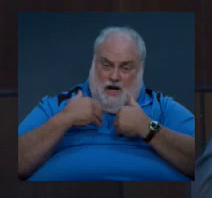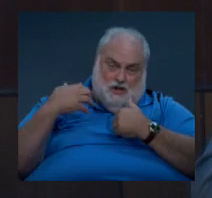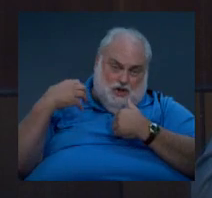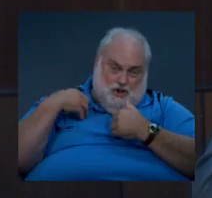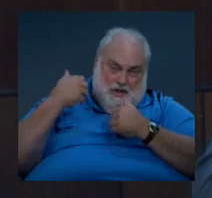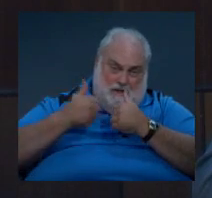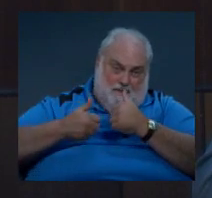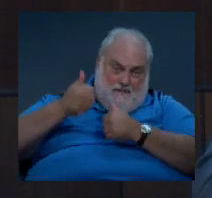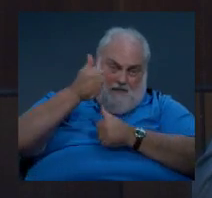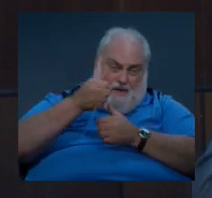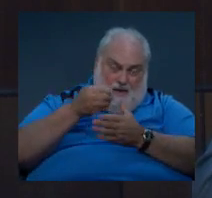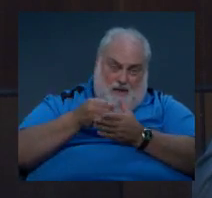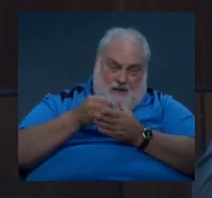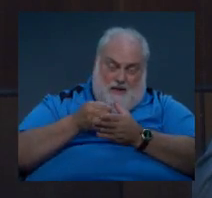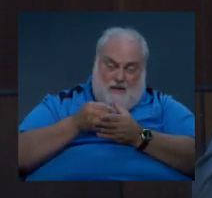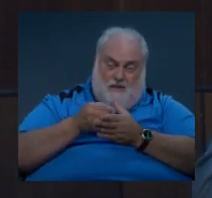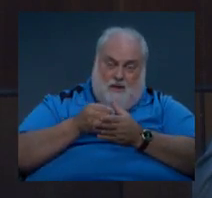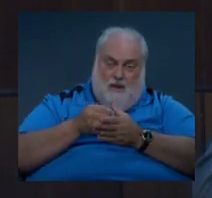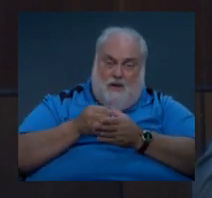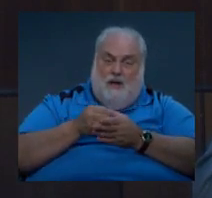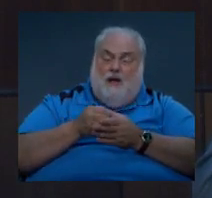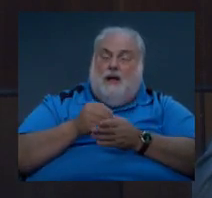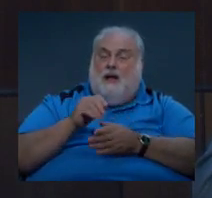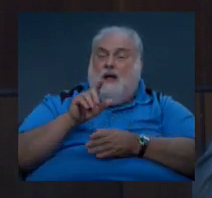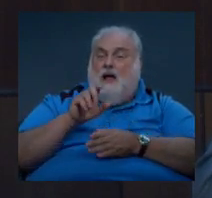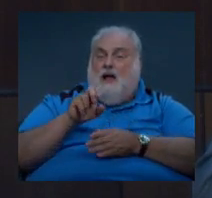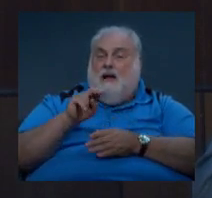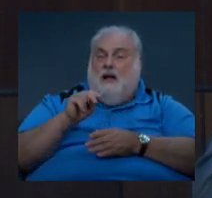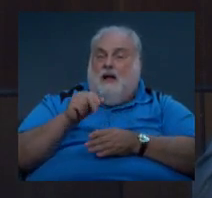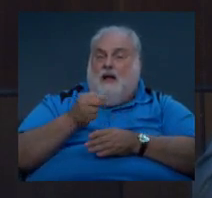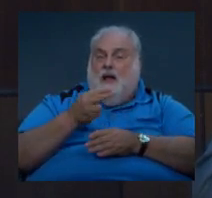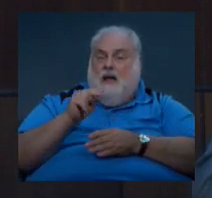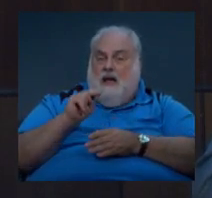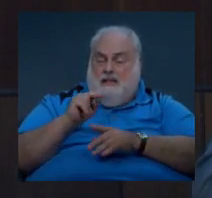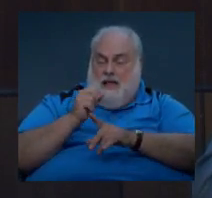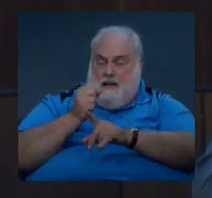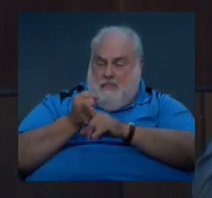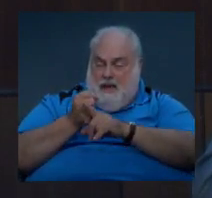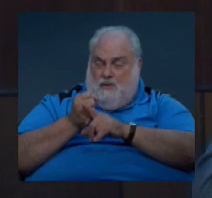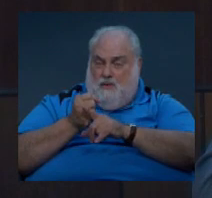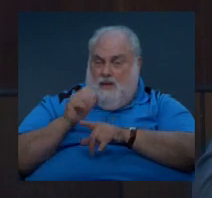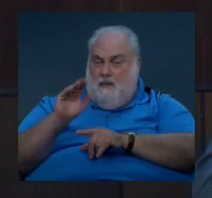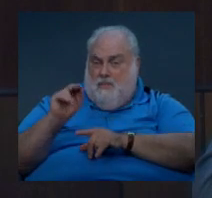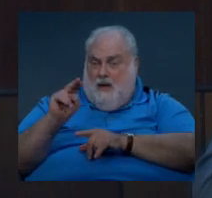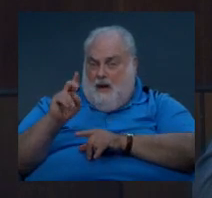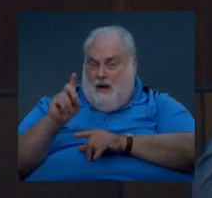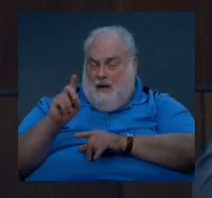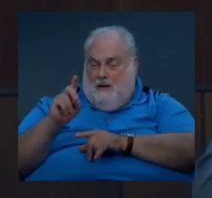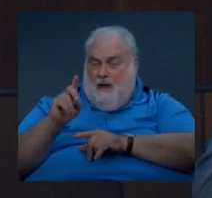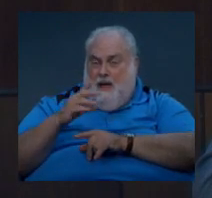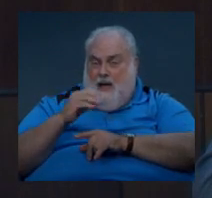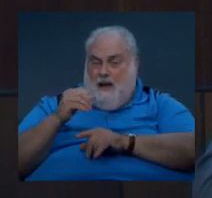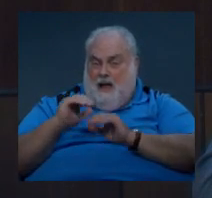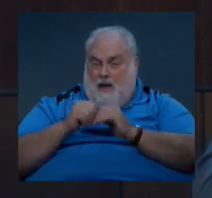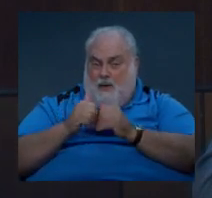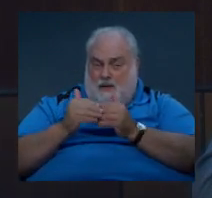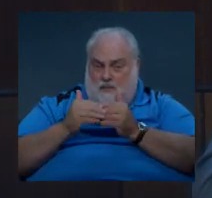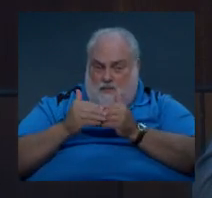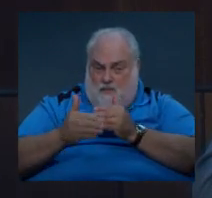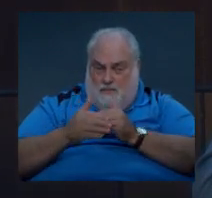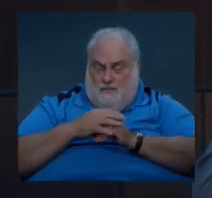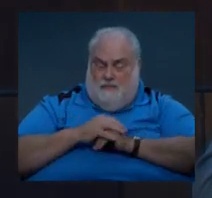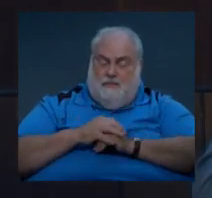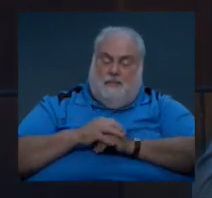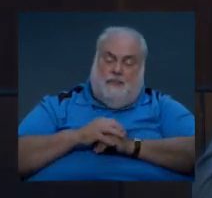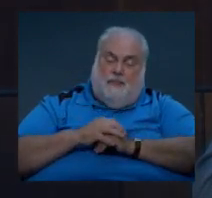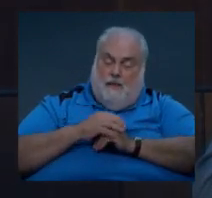officer, Director Linehan, has already shared the effects that it has on our bond rating, as well as how we continue to move forward. So this,